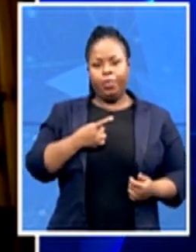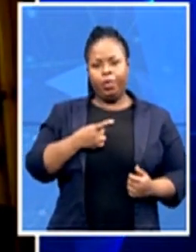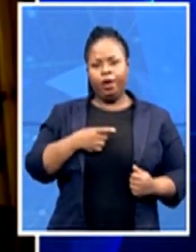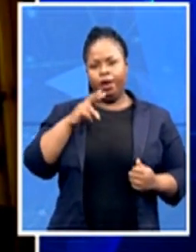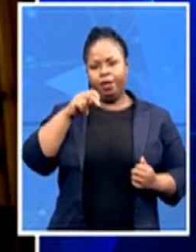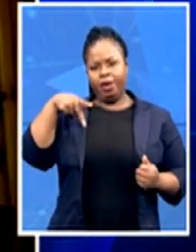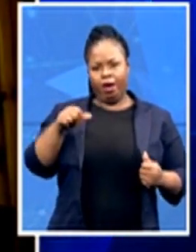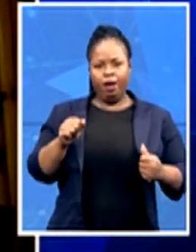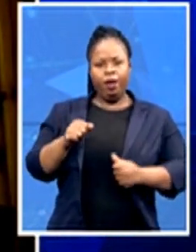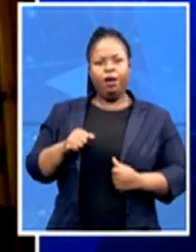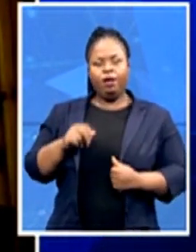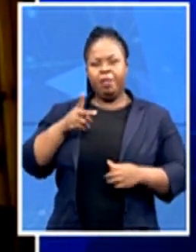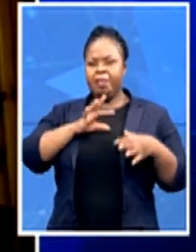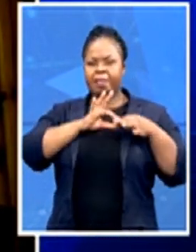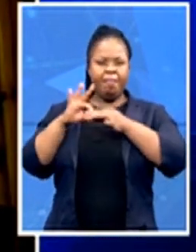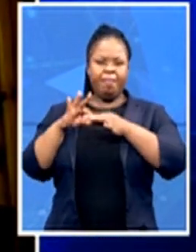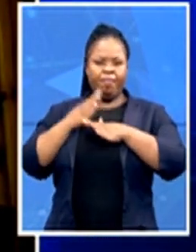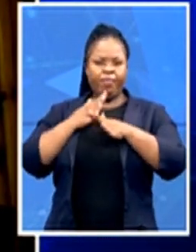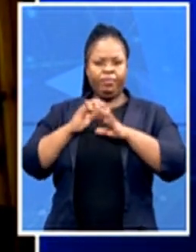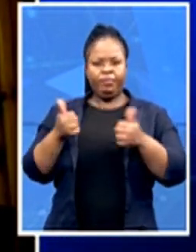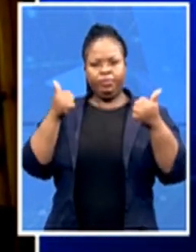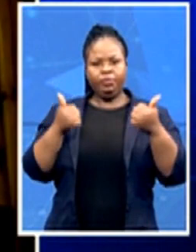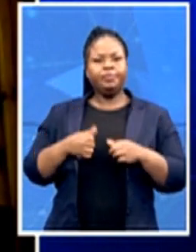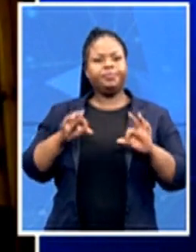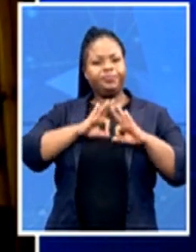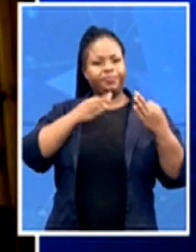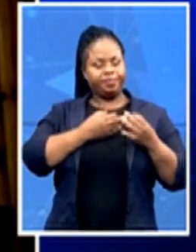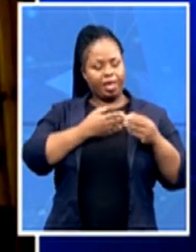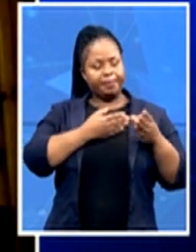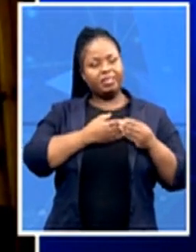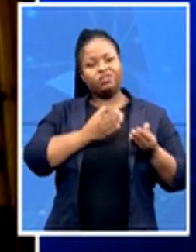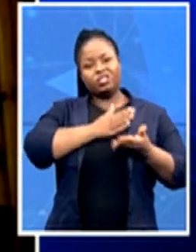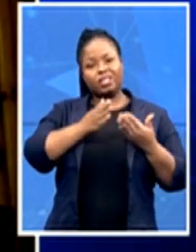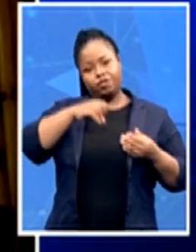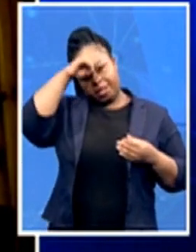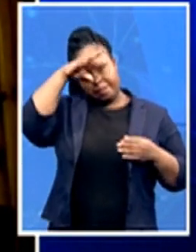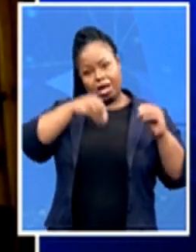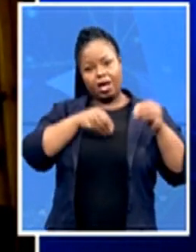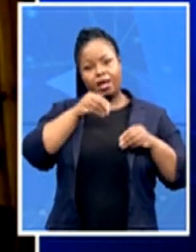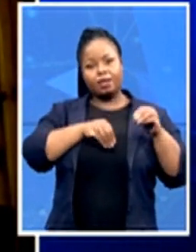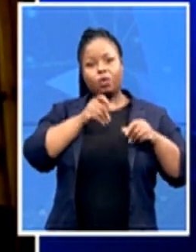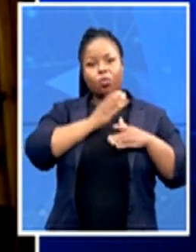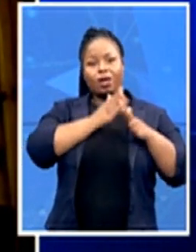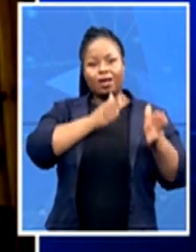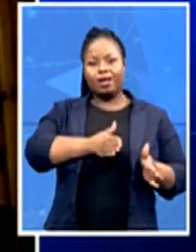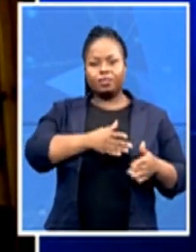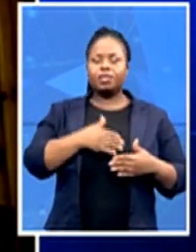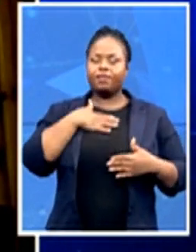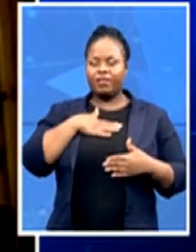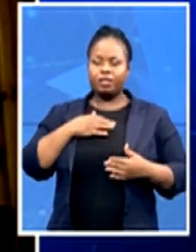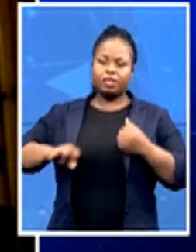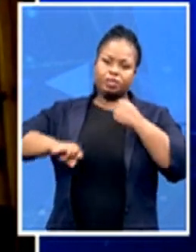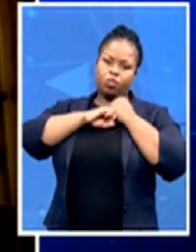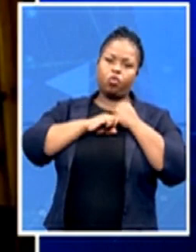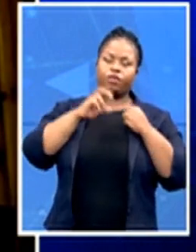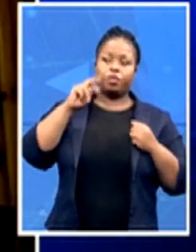that the families of the miners and themselves, they actually do feel the extent of the support that the NPA is providing. There are also other key